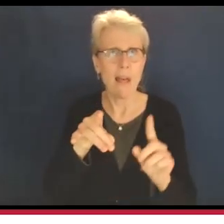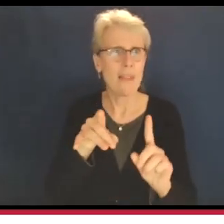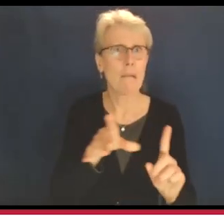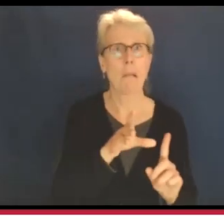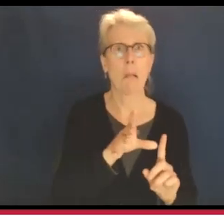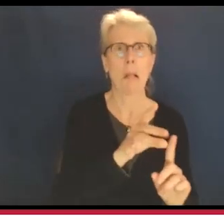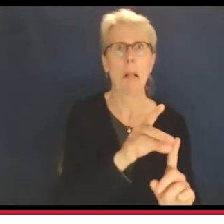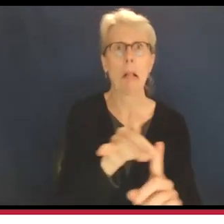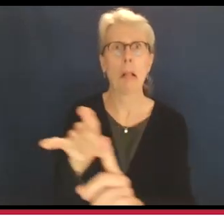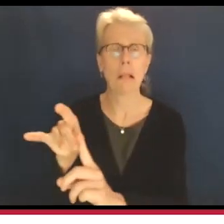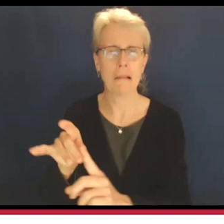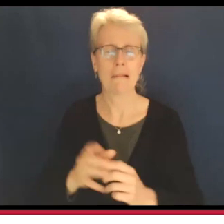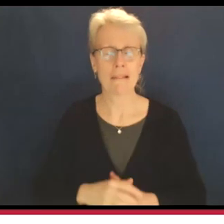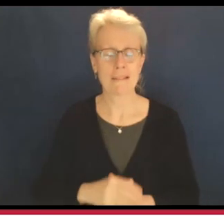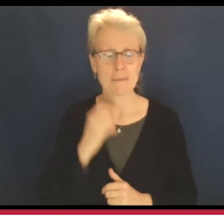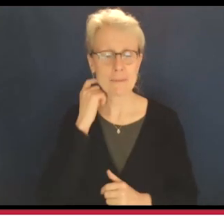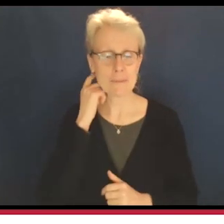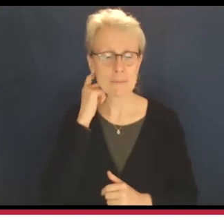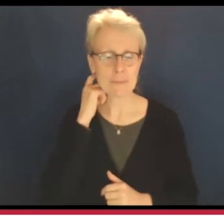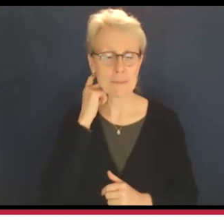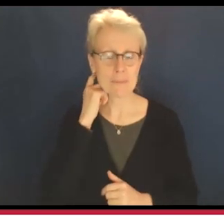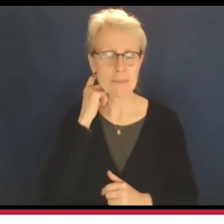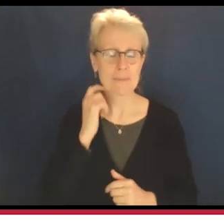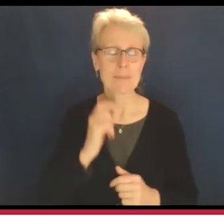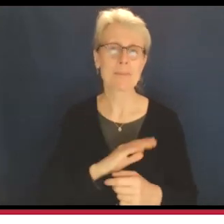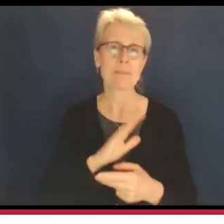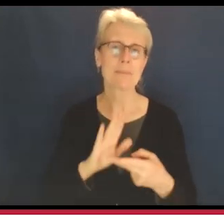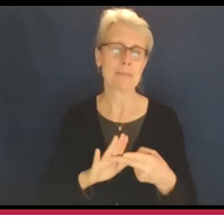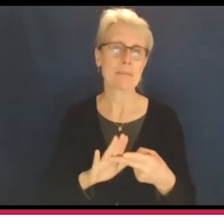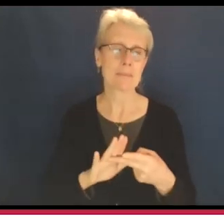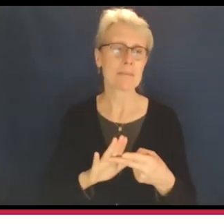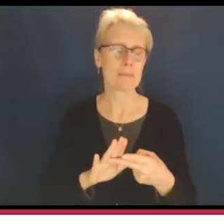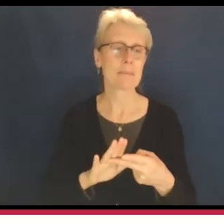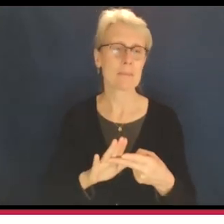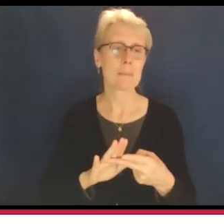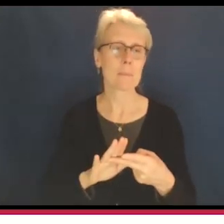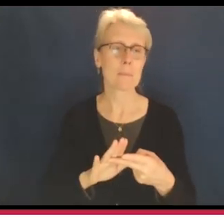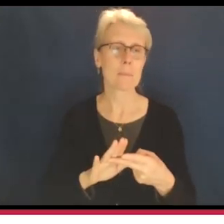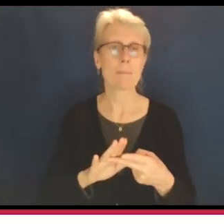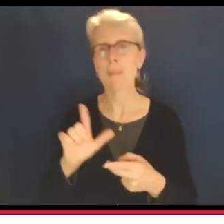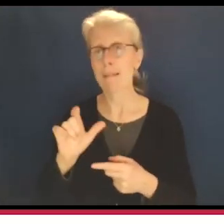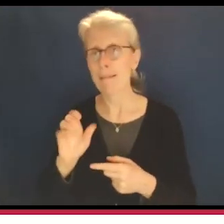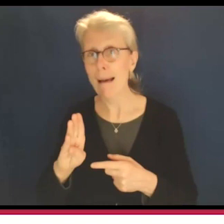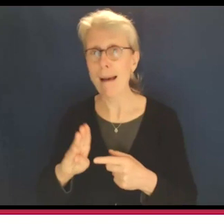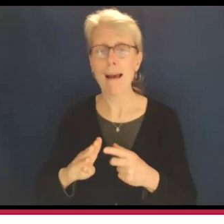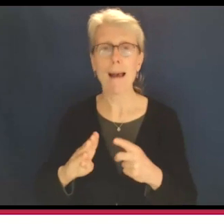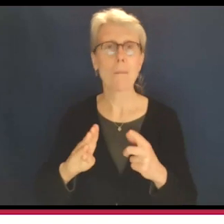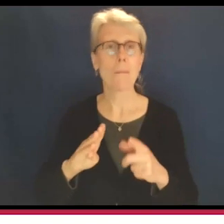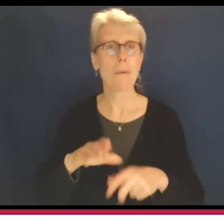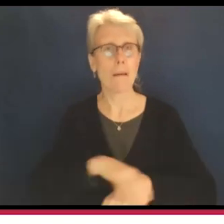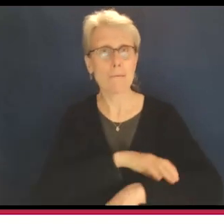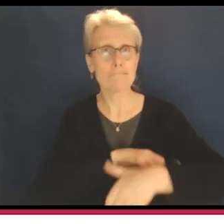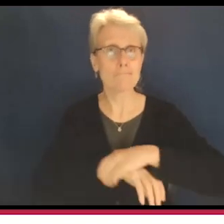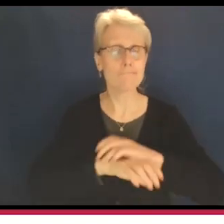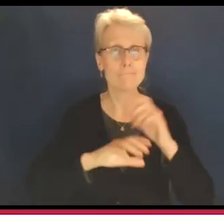on, and something I have spent much time on, which is work where in the laboratory people are enhancing